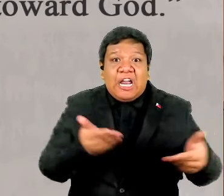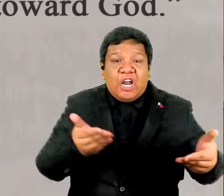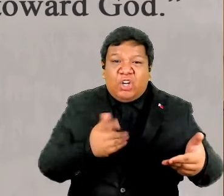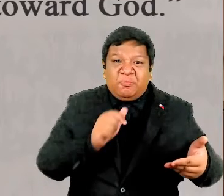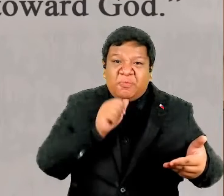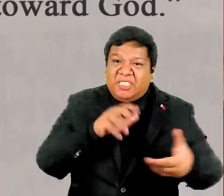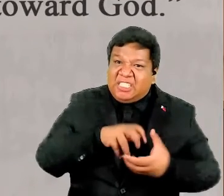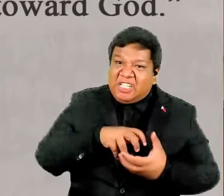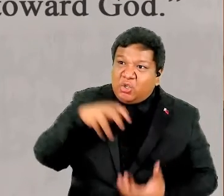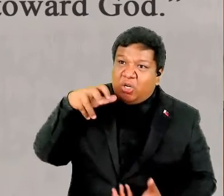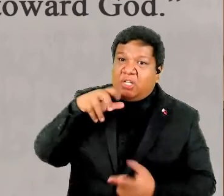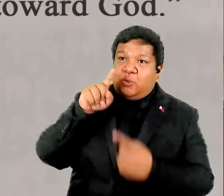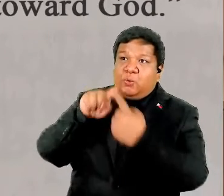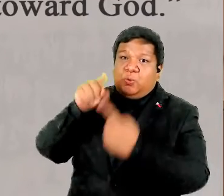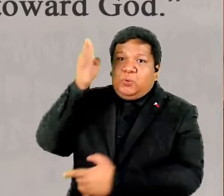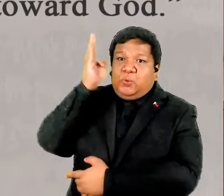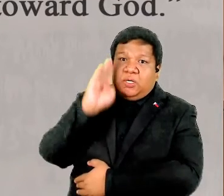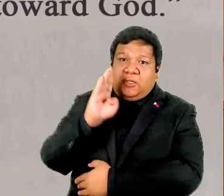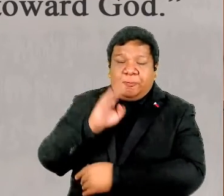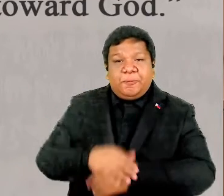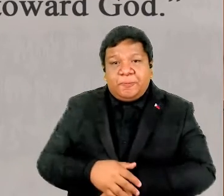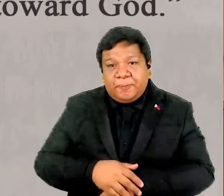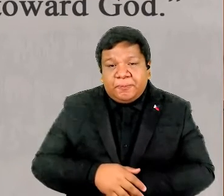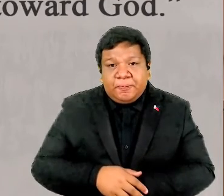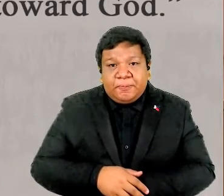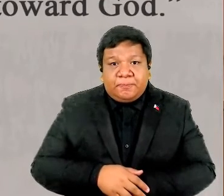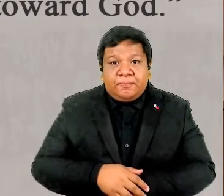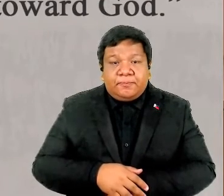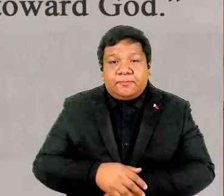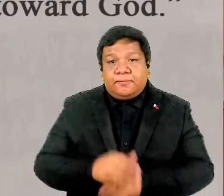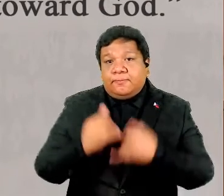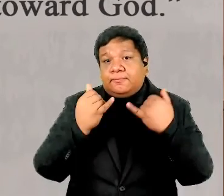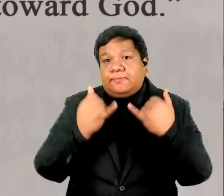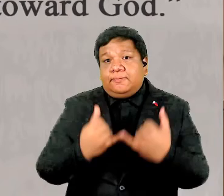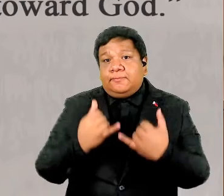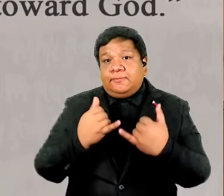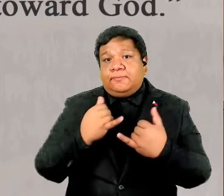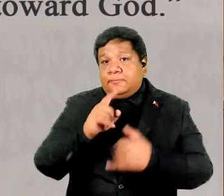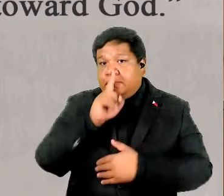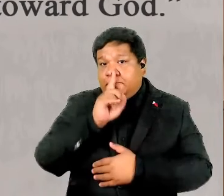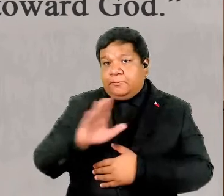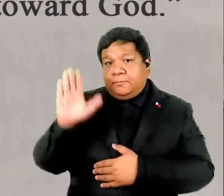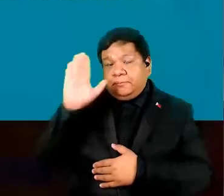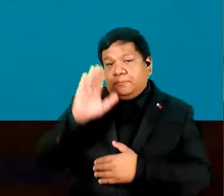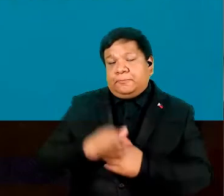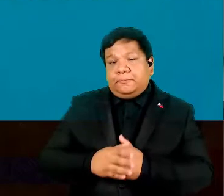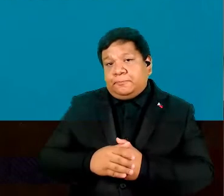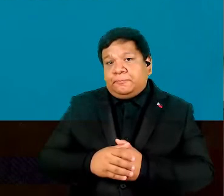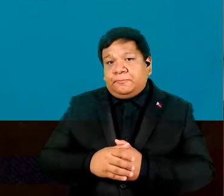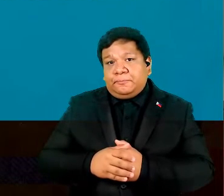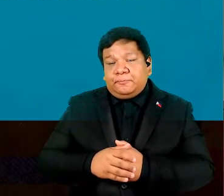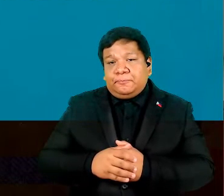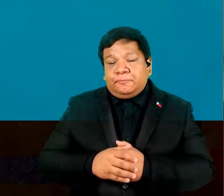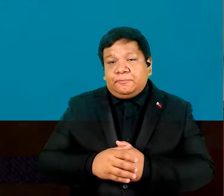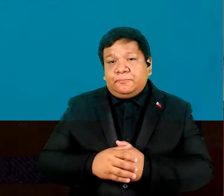themselves but is not rich toward God." This will then lead us to our promise.